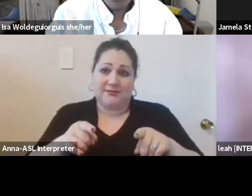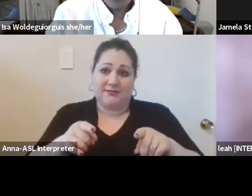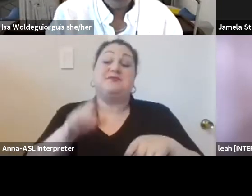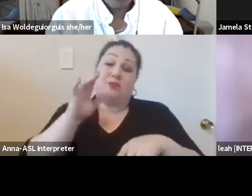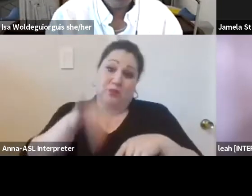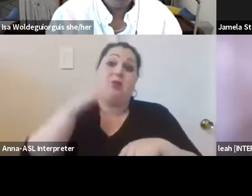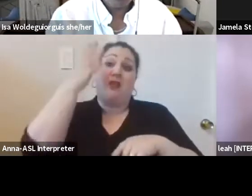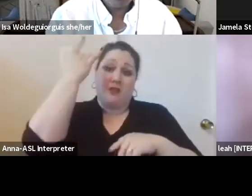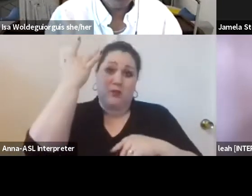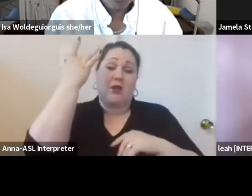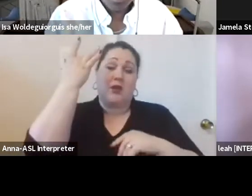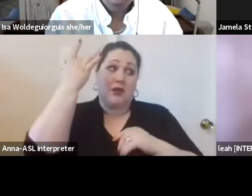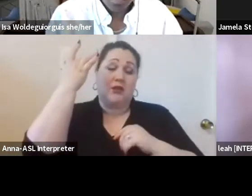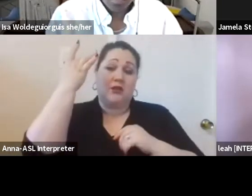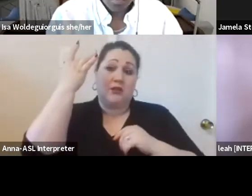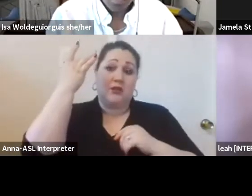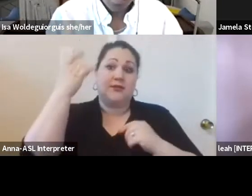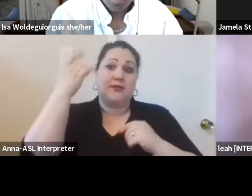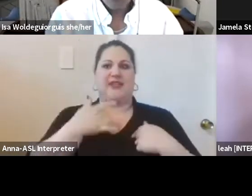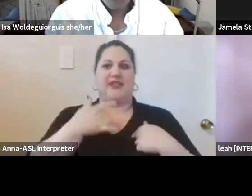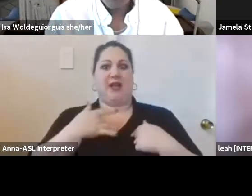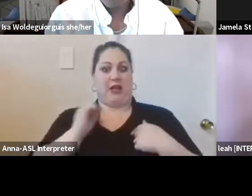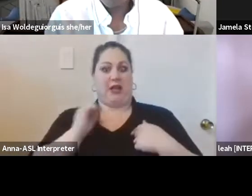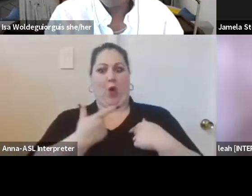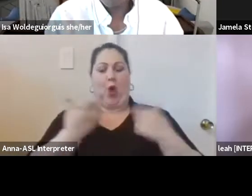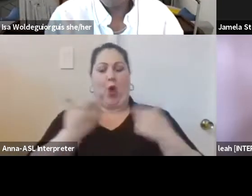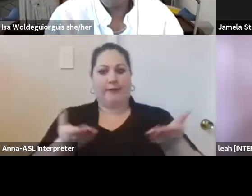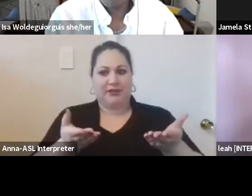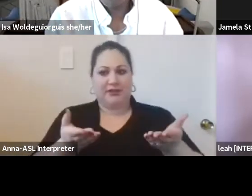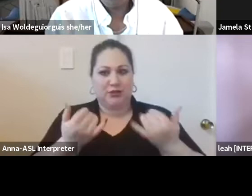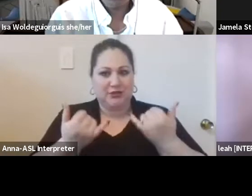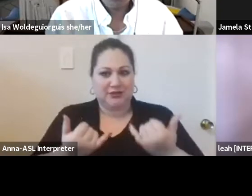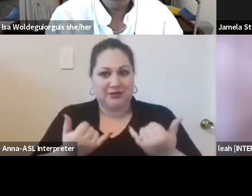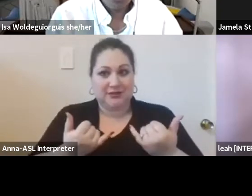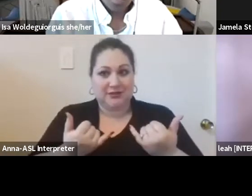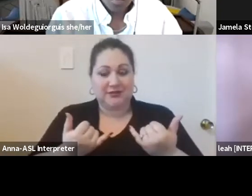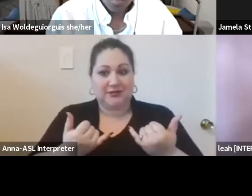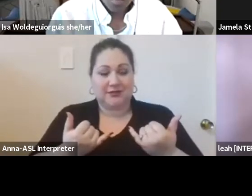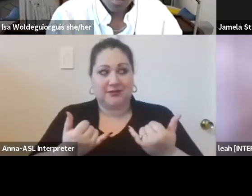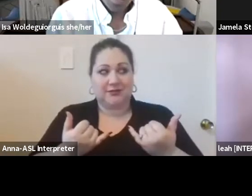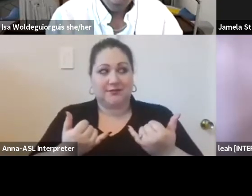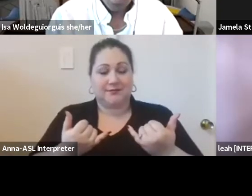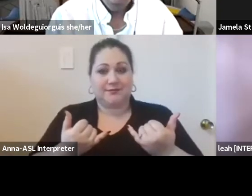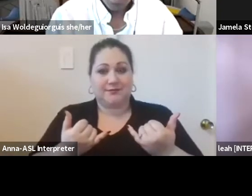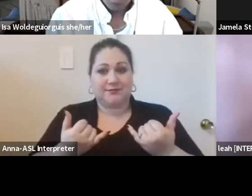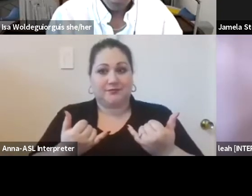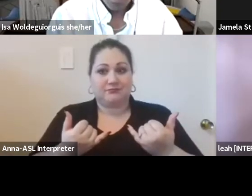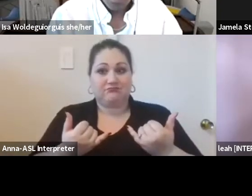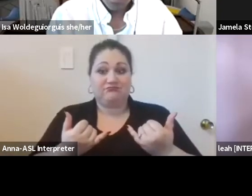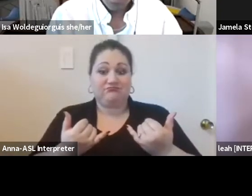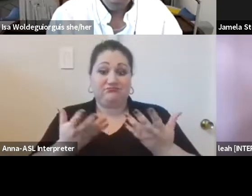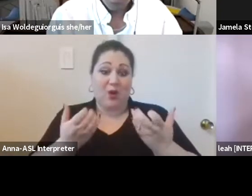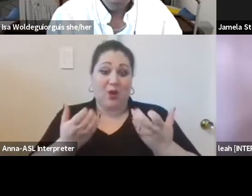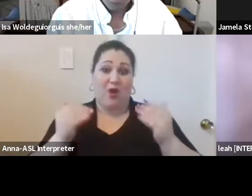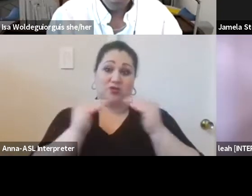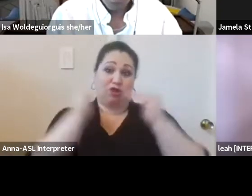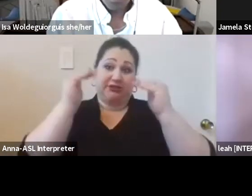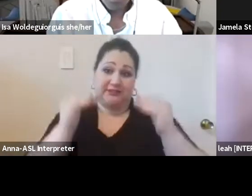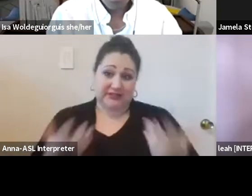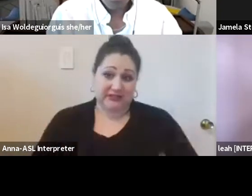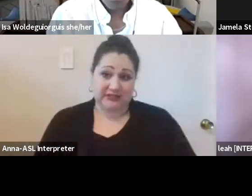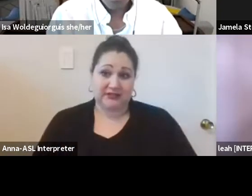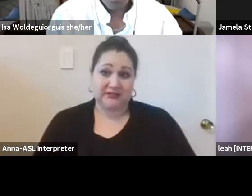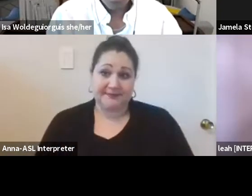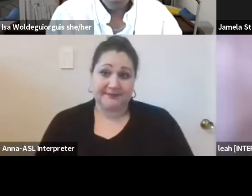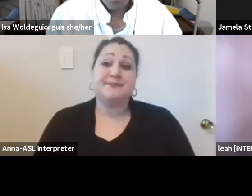why I think all of us are here today, is to for justice. Absolutely.